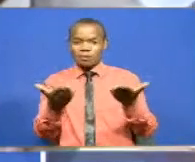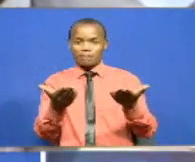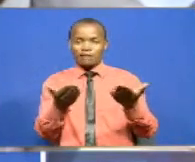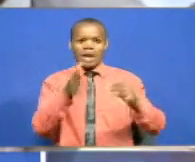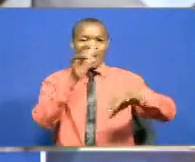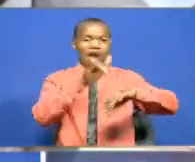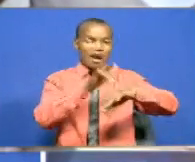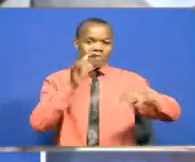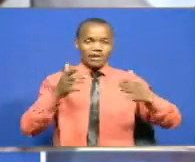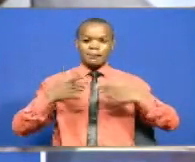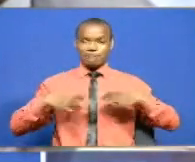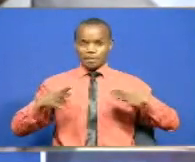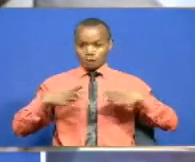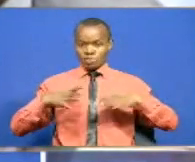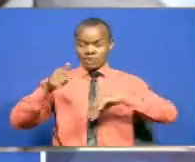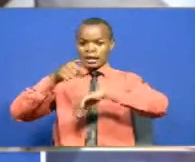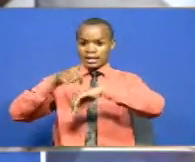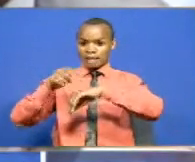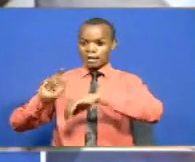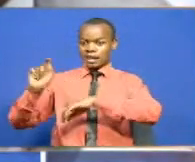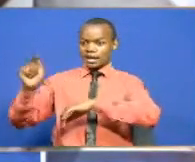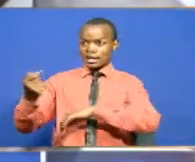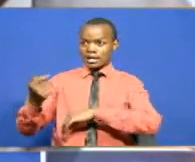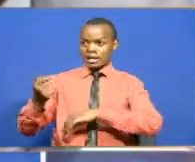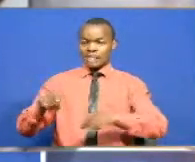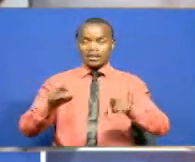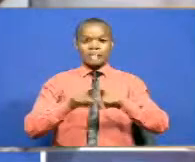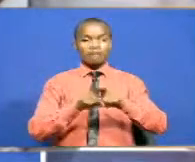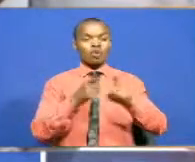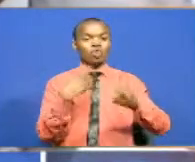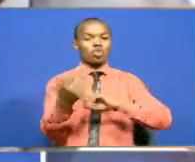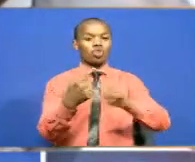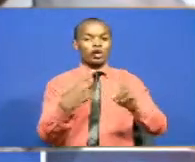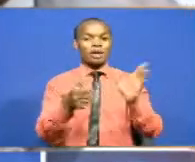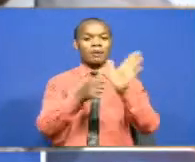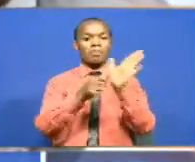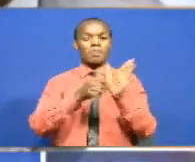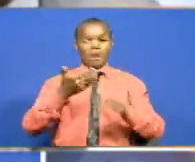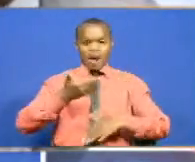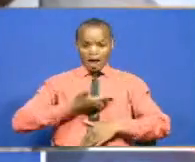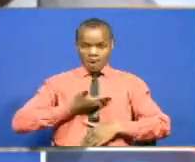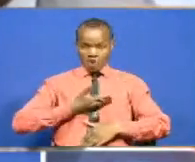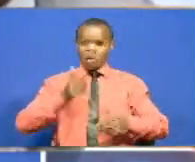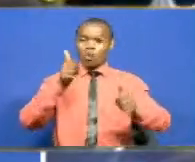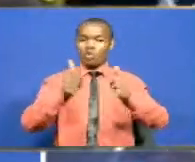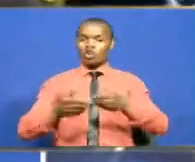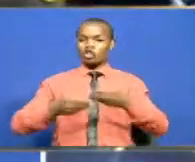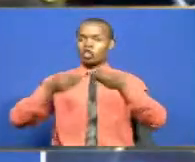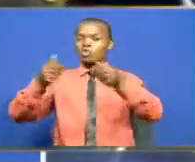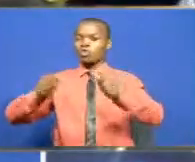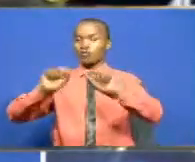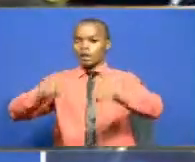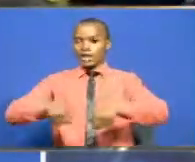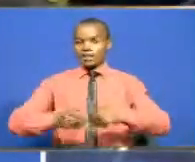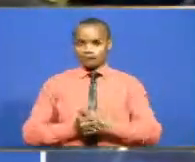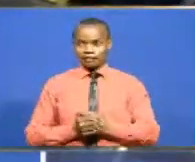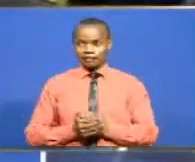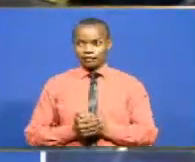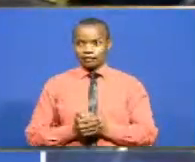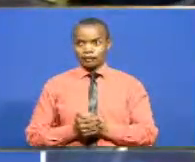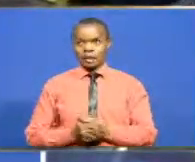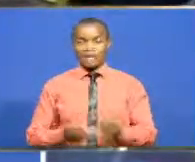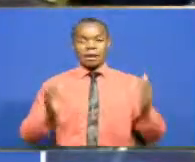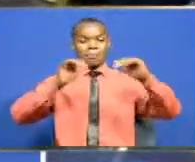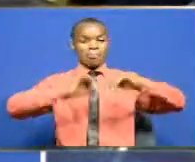anybody in the country. It's just more about our issues that we feel needed to be highlighted, and that has been well taken. The turn of events follows